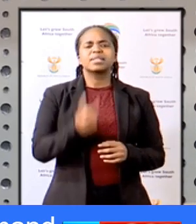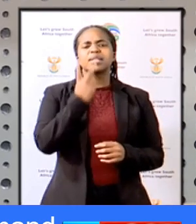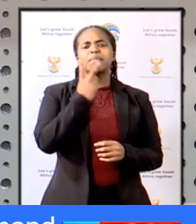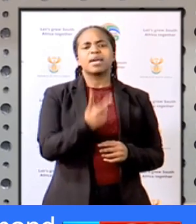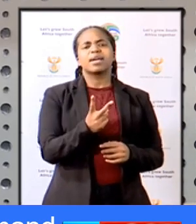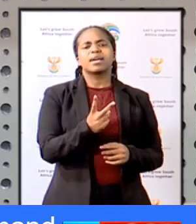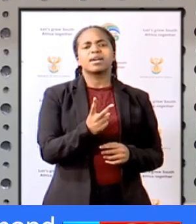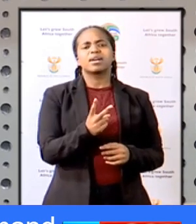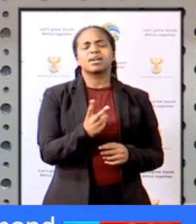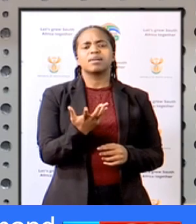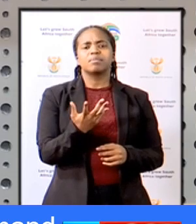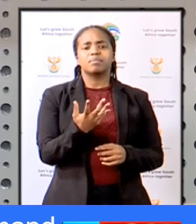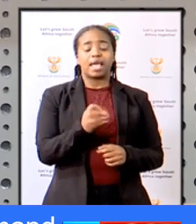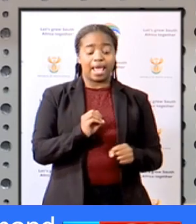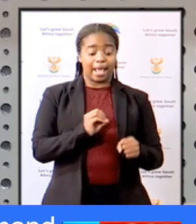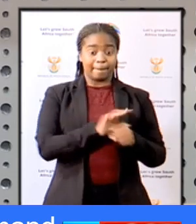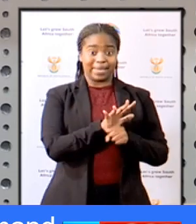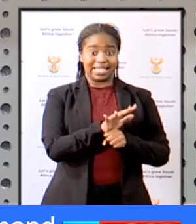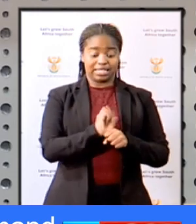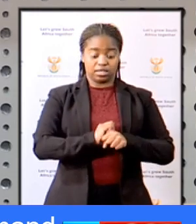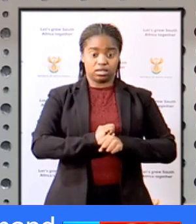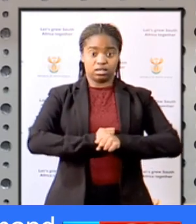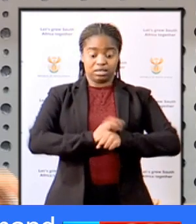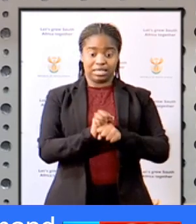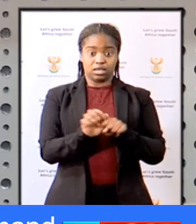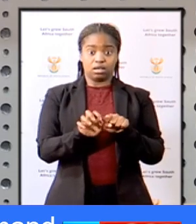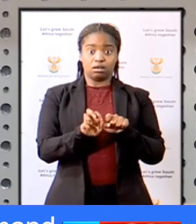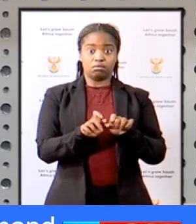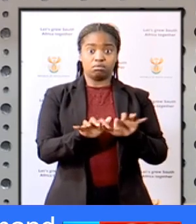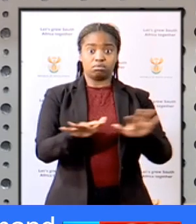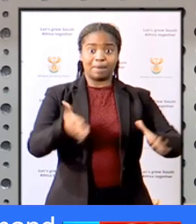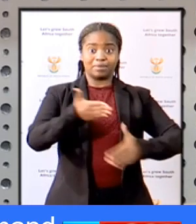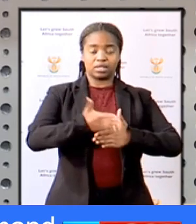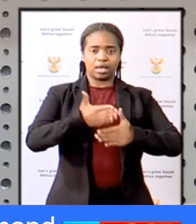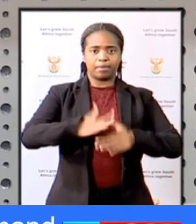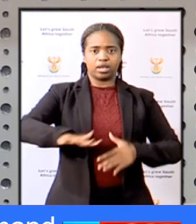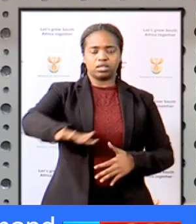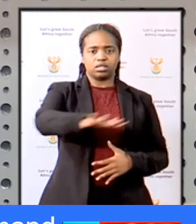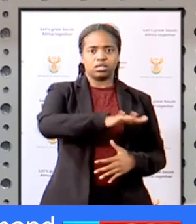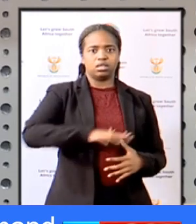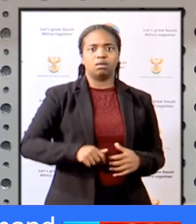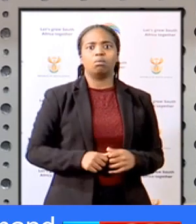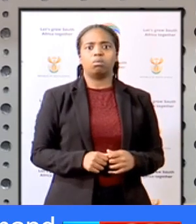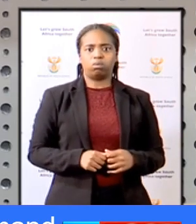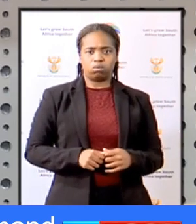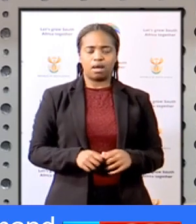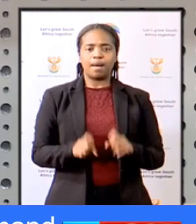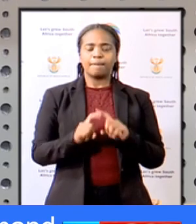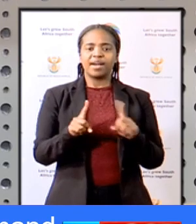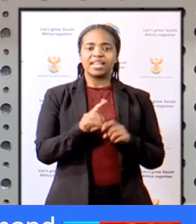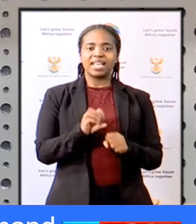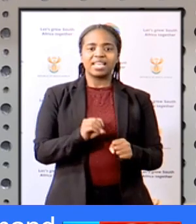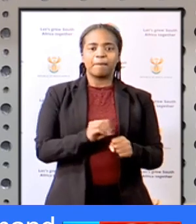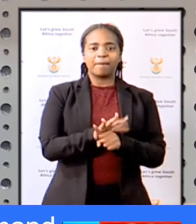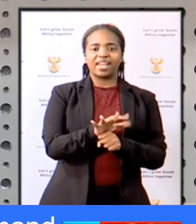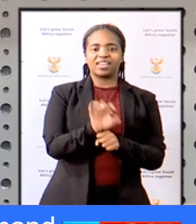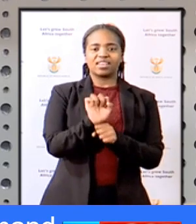the spread of the virus can have in a particular workplace, but we also look at the impact that it can have